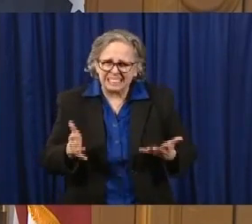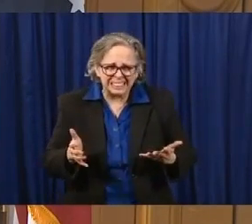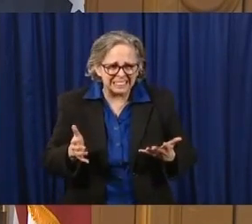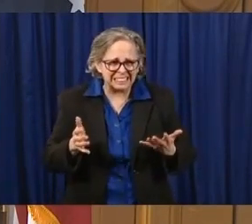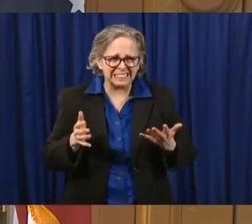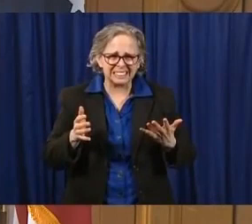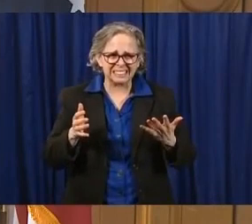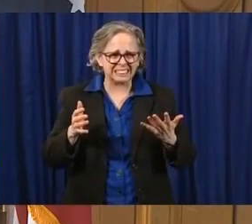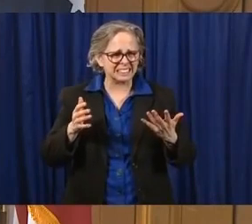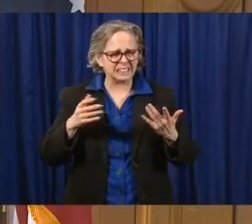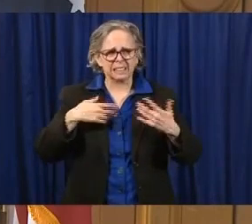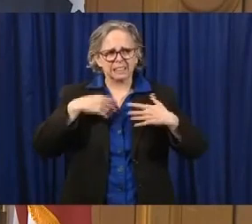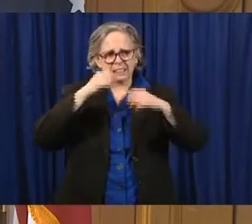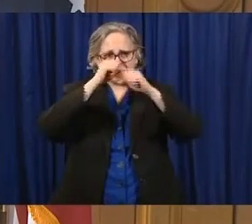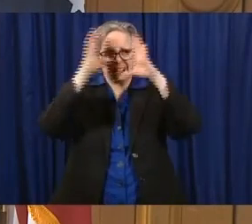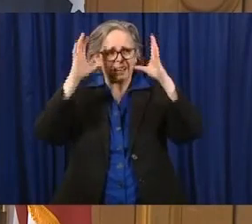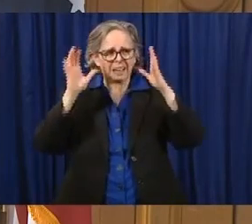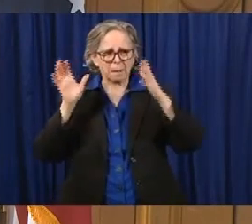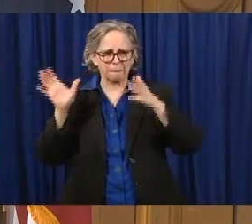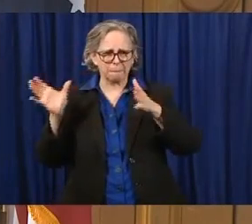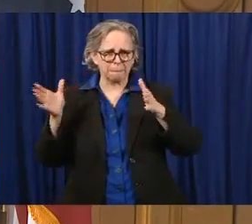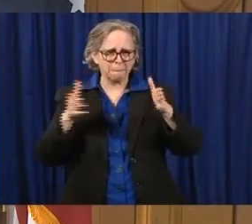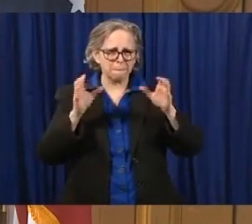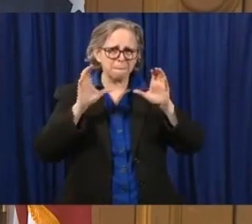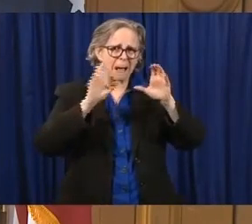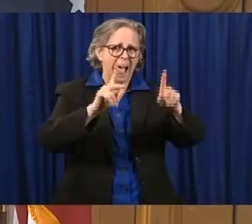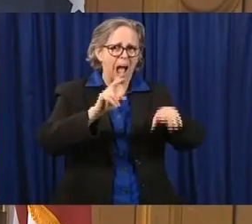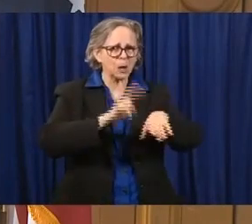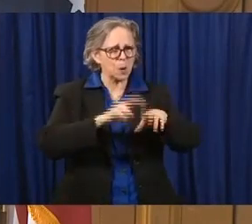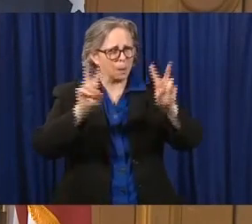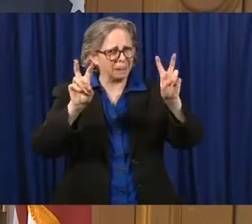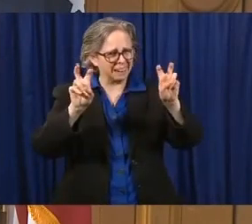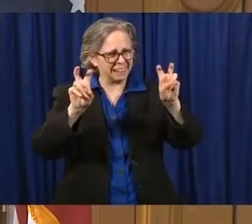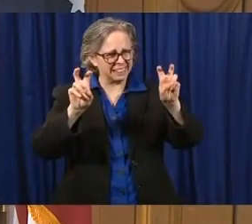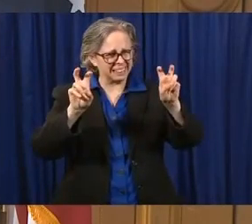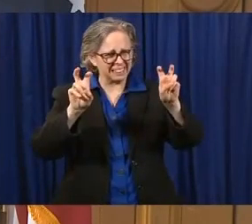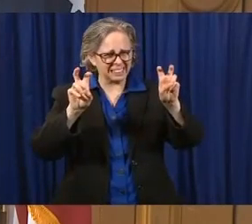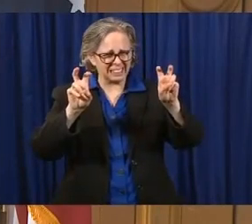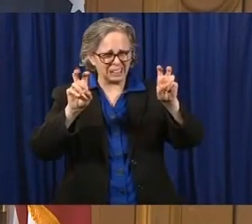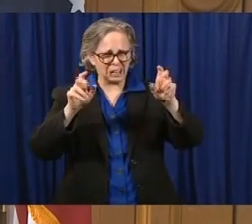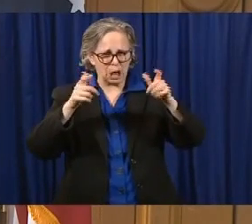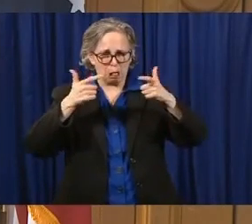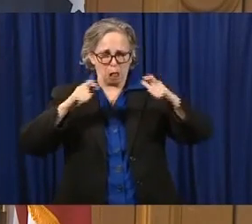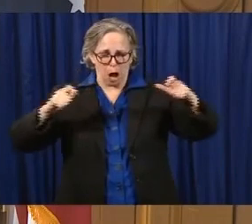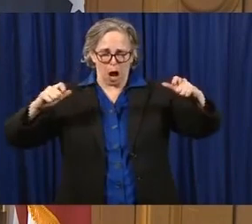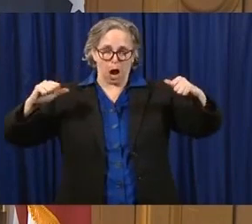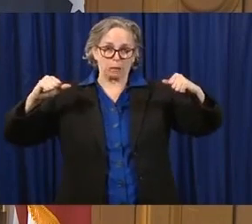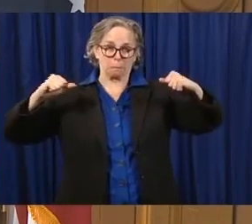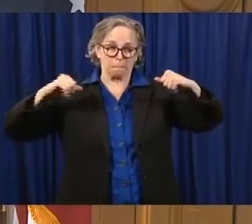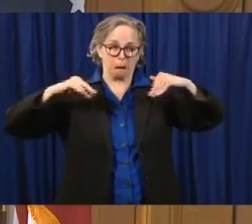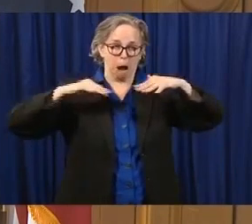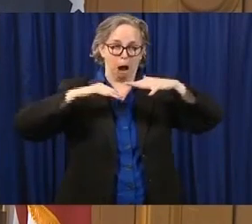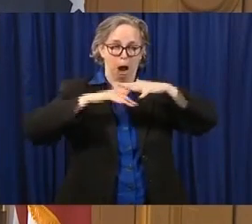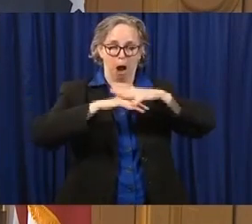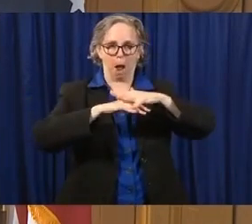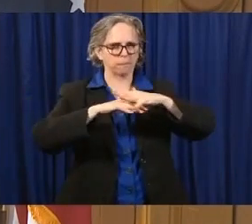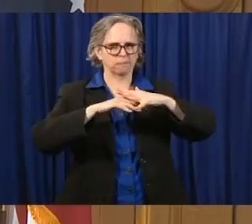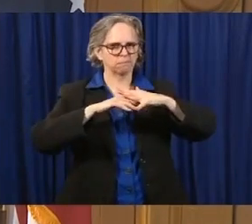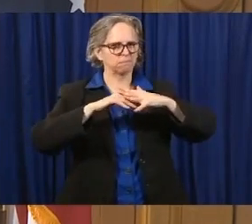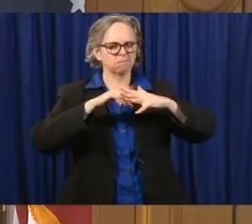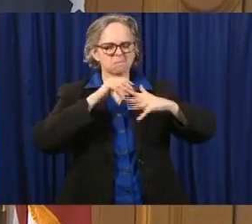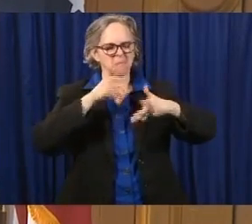that large gatherings of people are going to be the last thing that you check off the box and say,